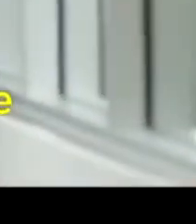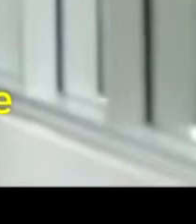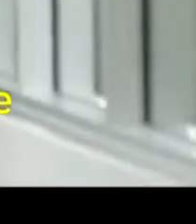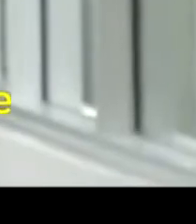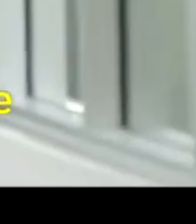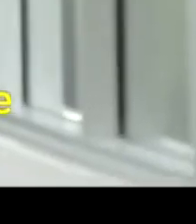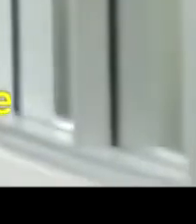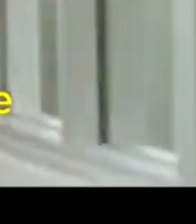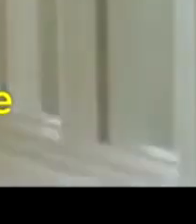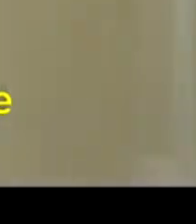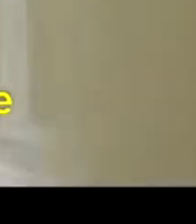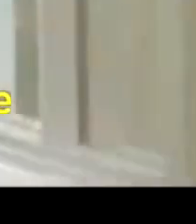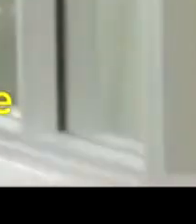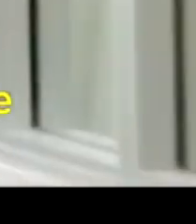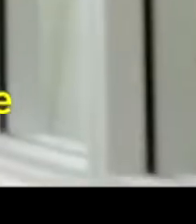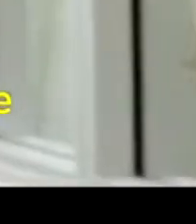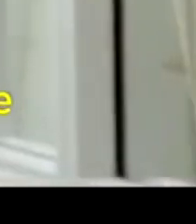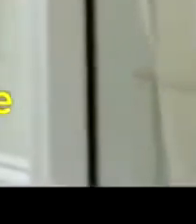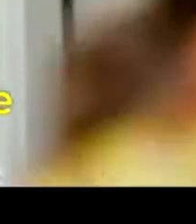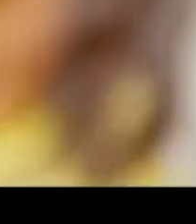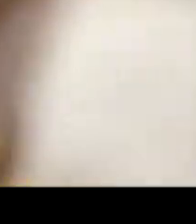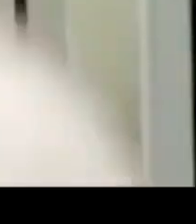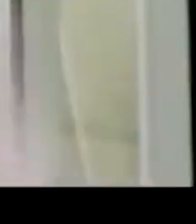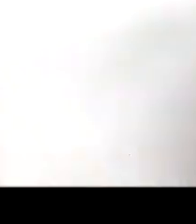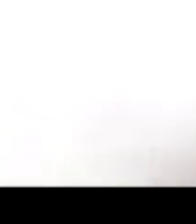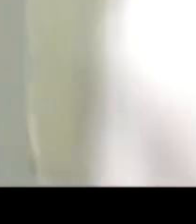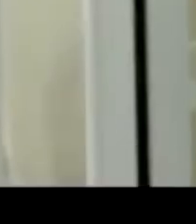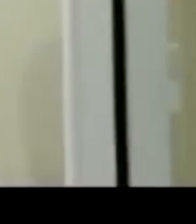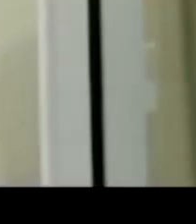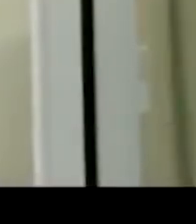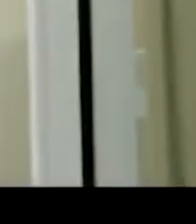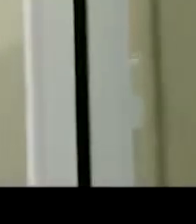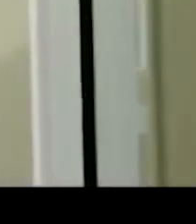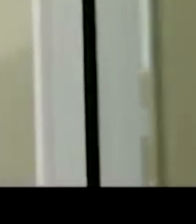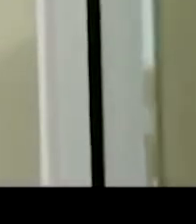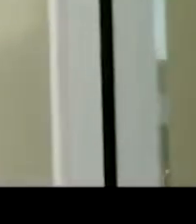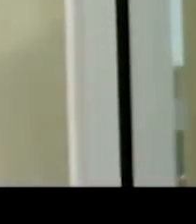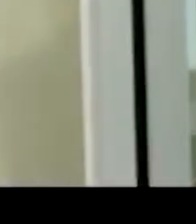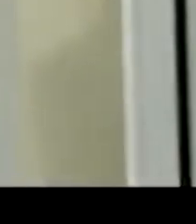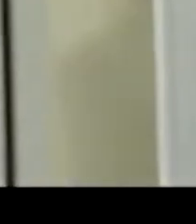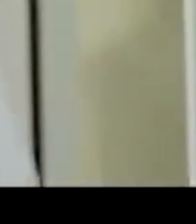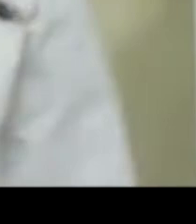you please remotely connect to the in-touch light in room 715? Okay, I'll connect in a couple of minutes.